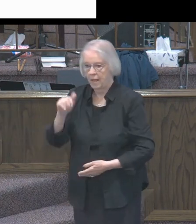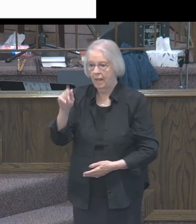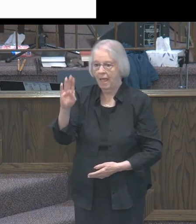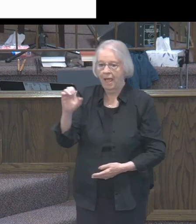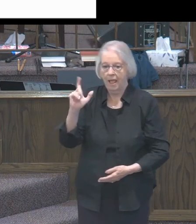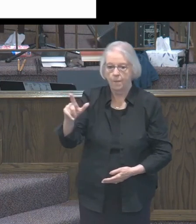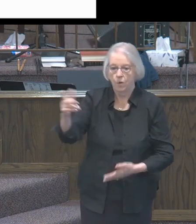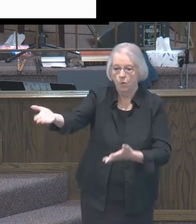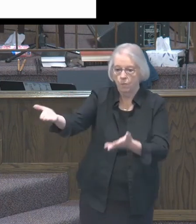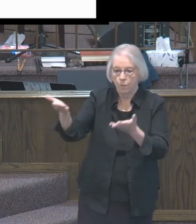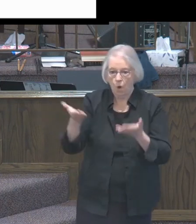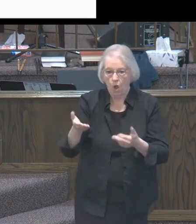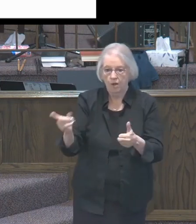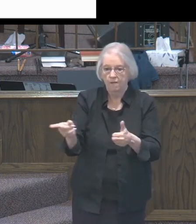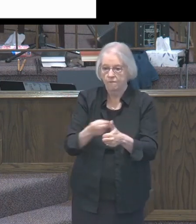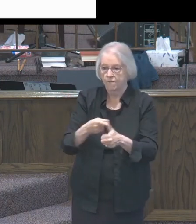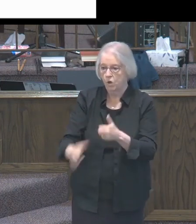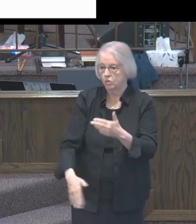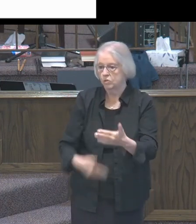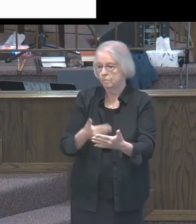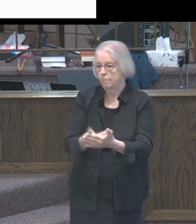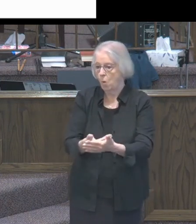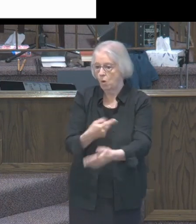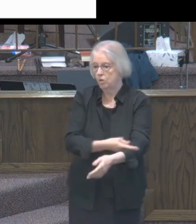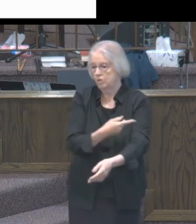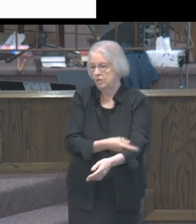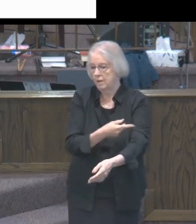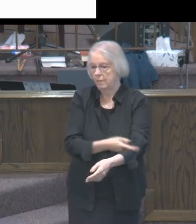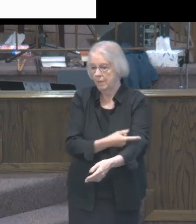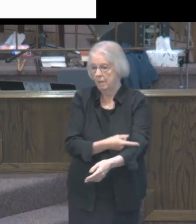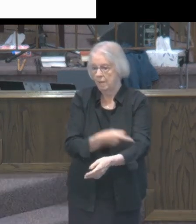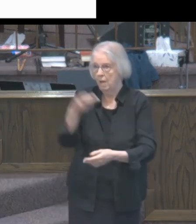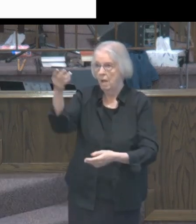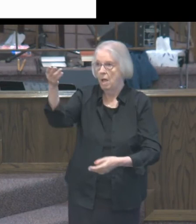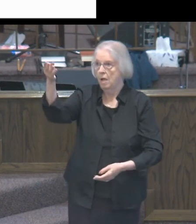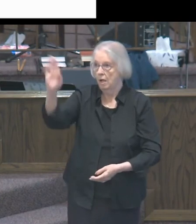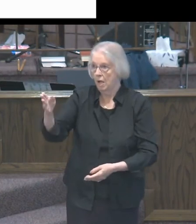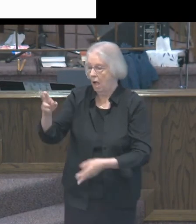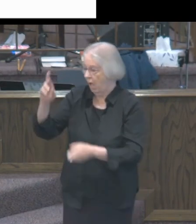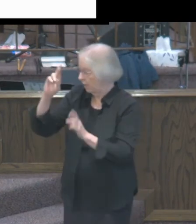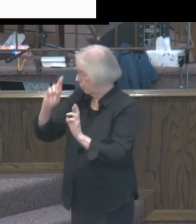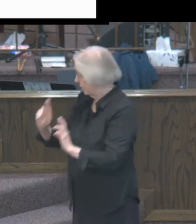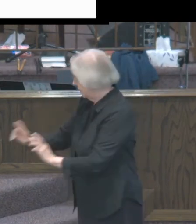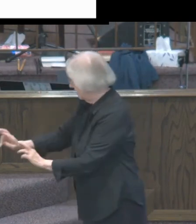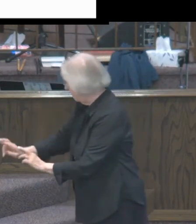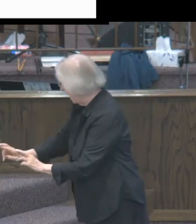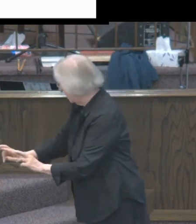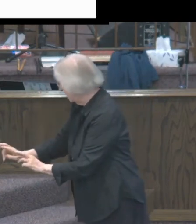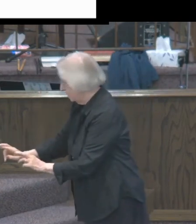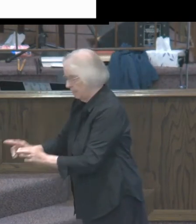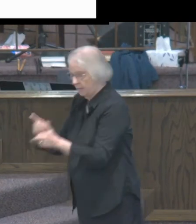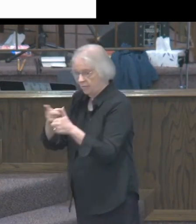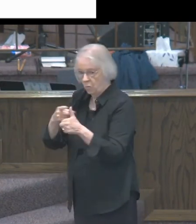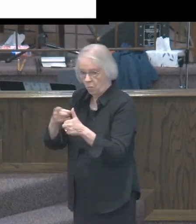and his offering, but he did not respect Cain and his offering. And Cain was very angry, and